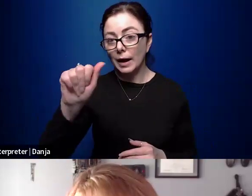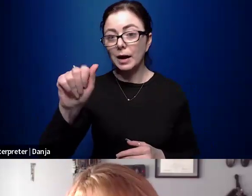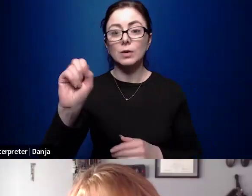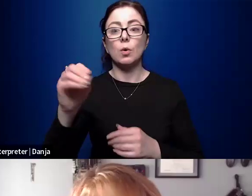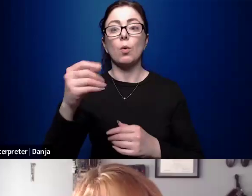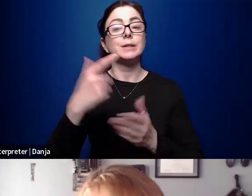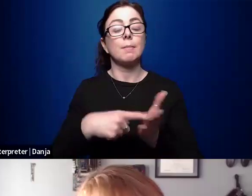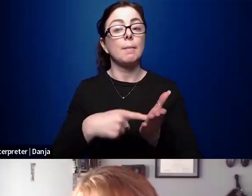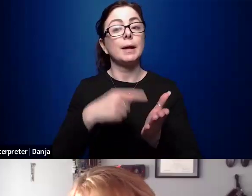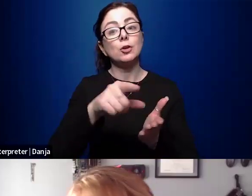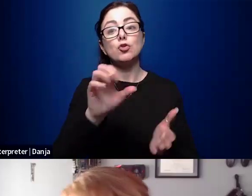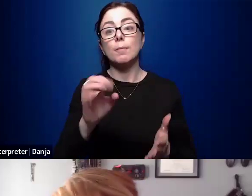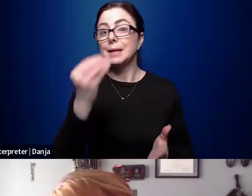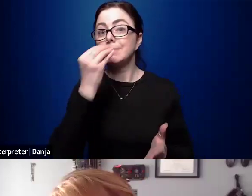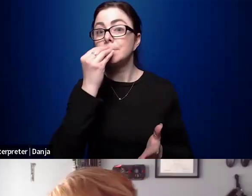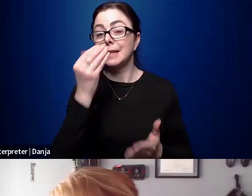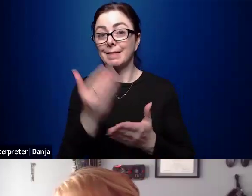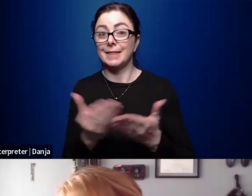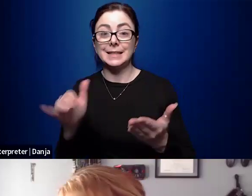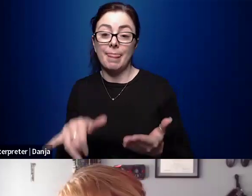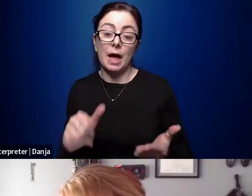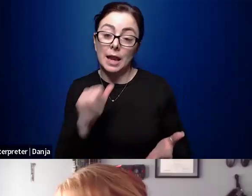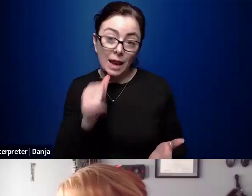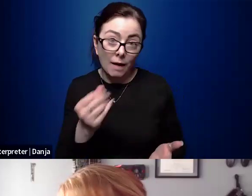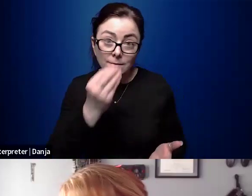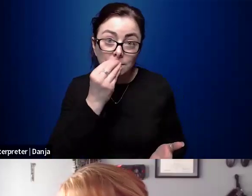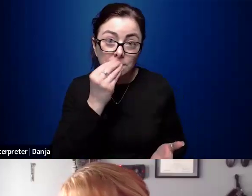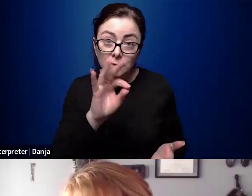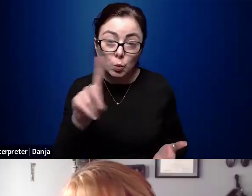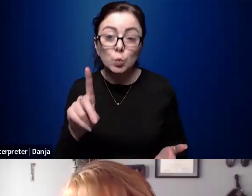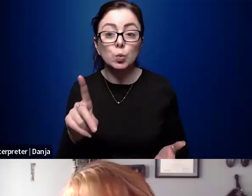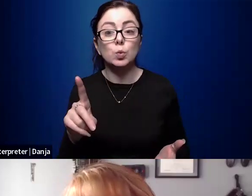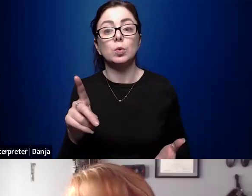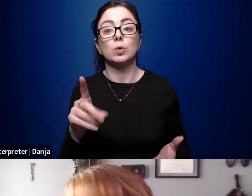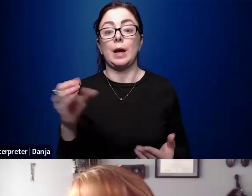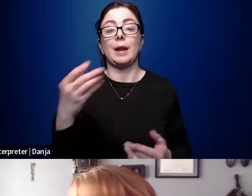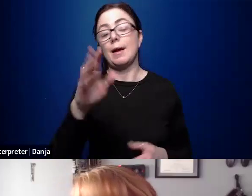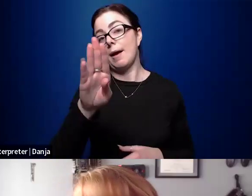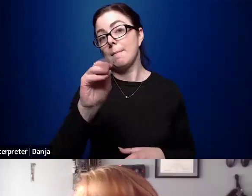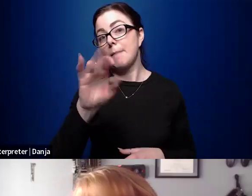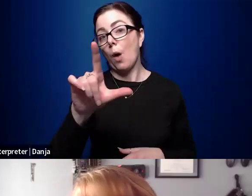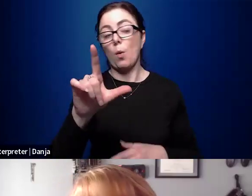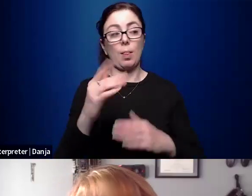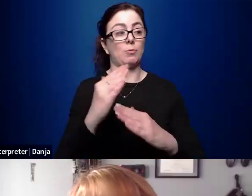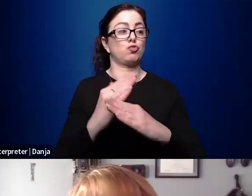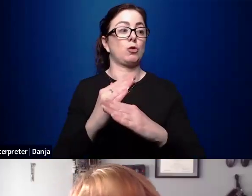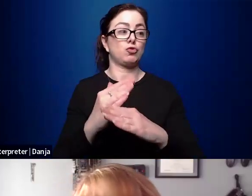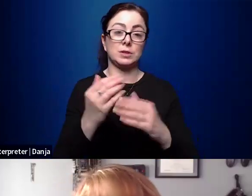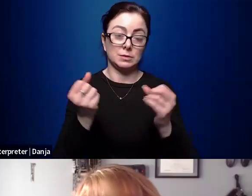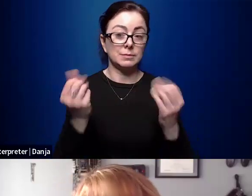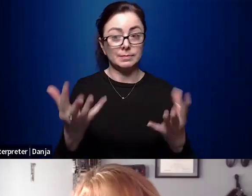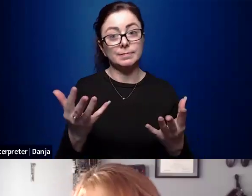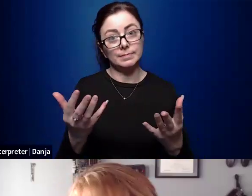non-food items. And then of course we've already established huge amounts of bowel obstructions within the autism community, or any bowel